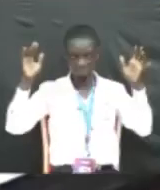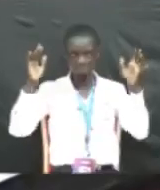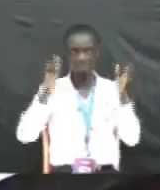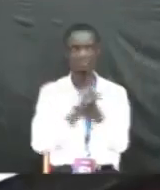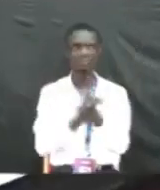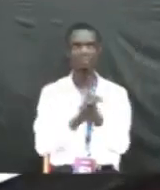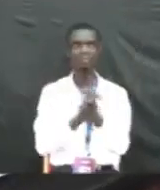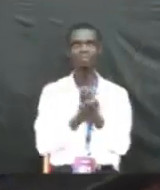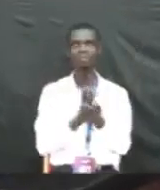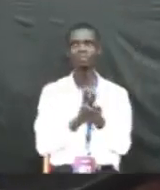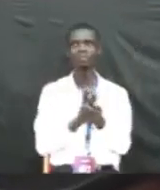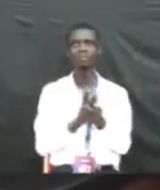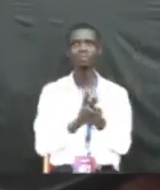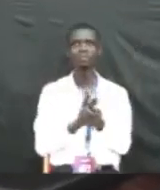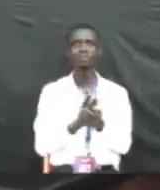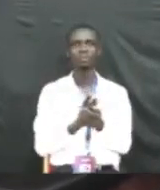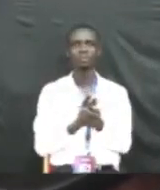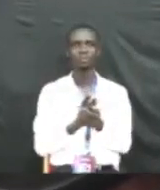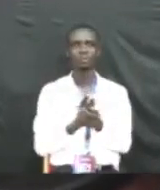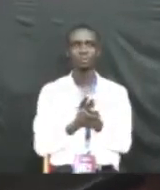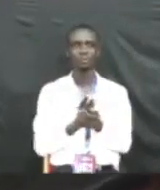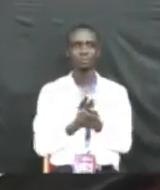Hallelujah.